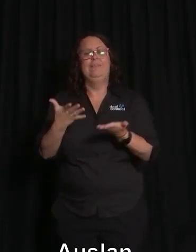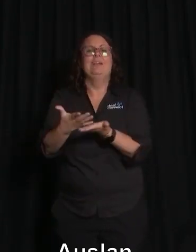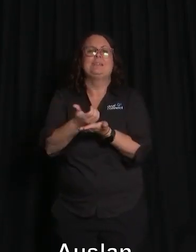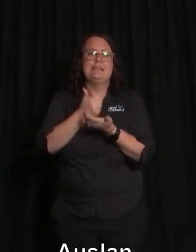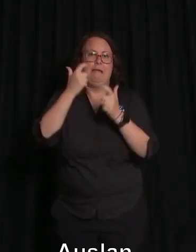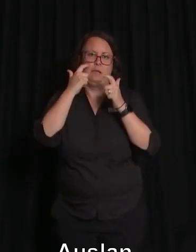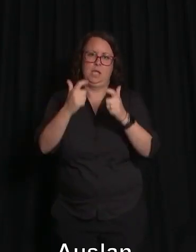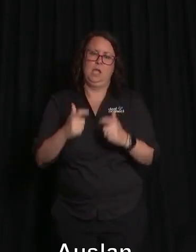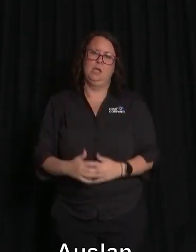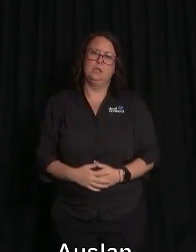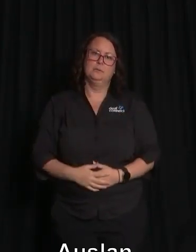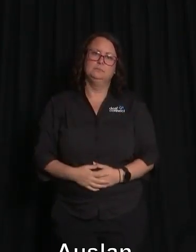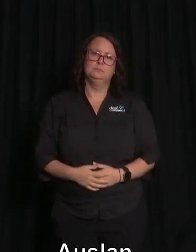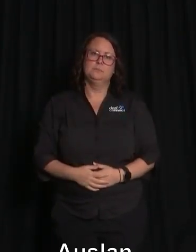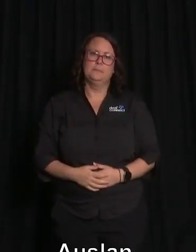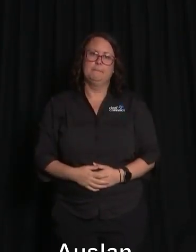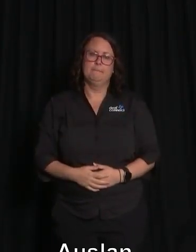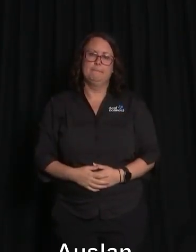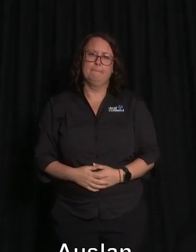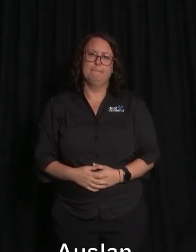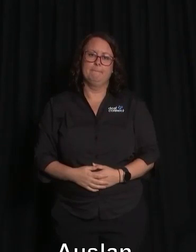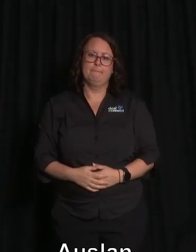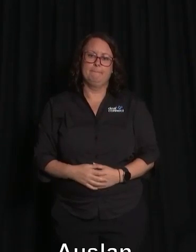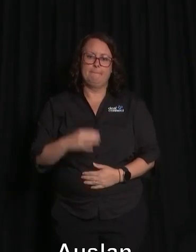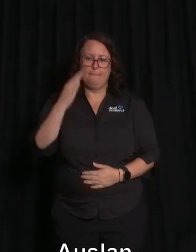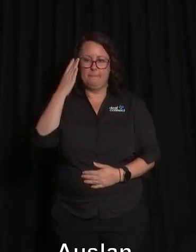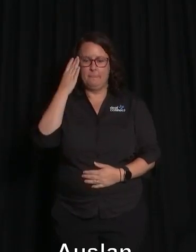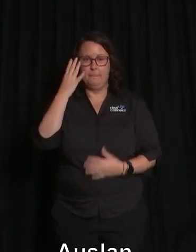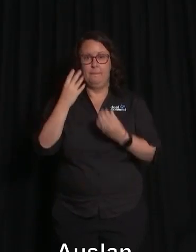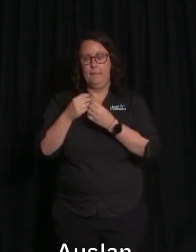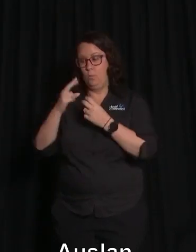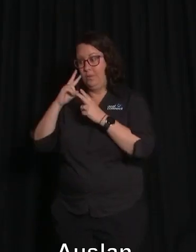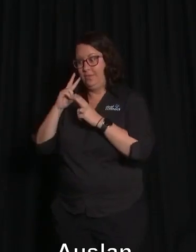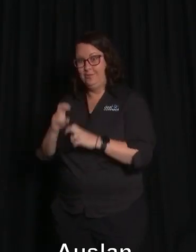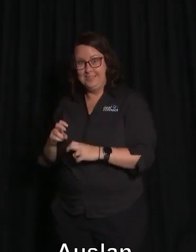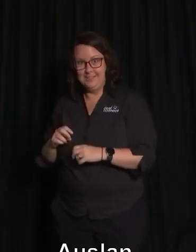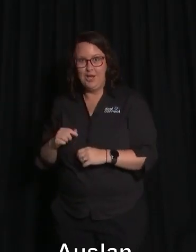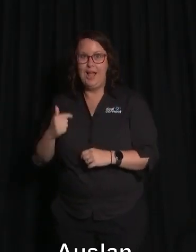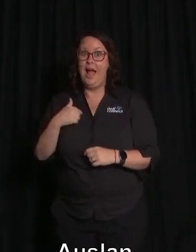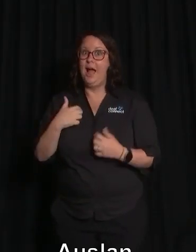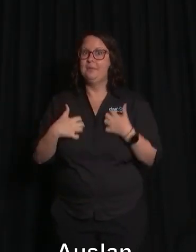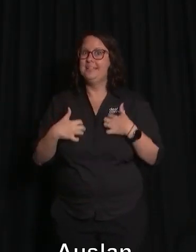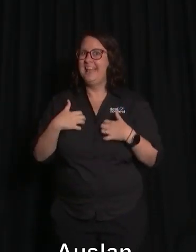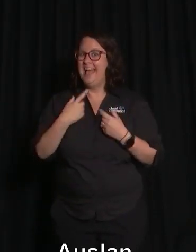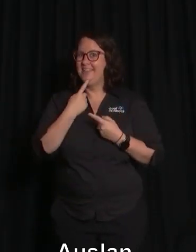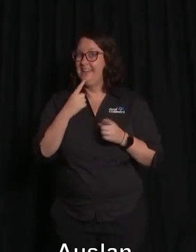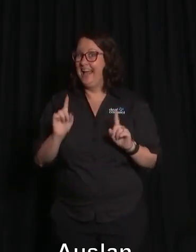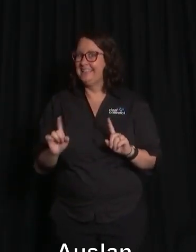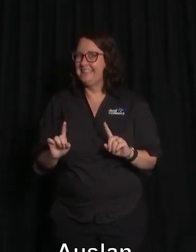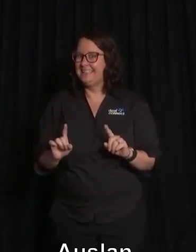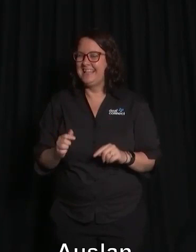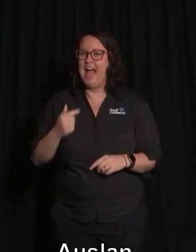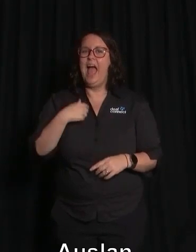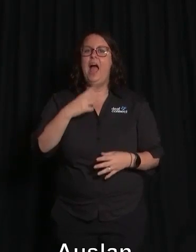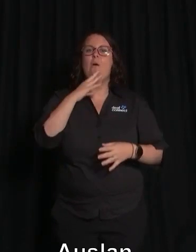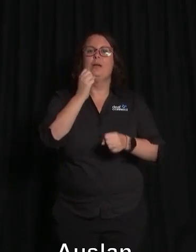care. So it's with this in mind that I can also announce, I'm very excited about this, that our government